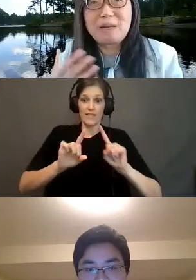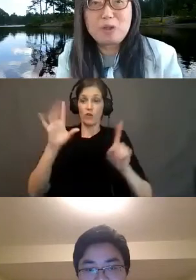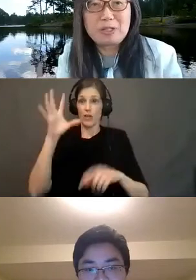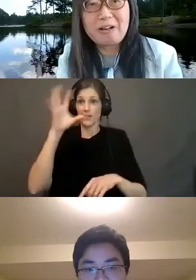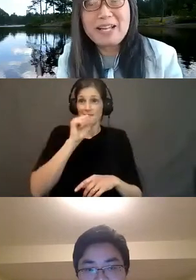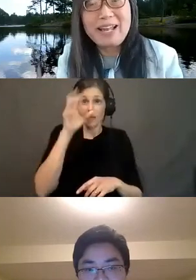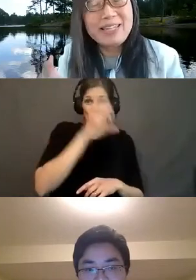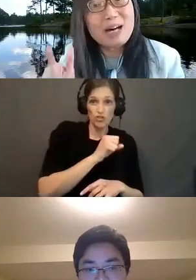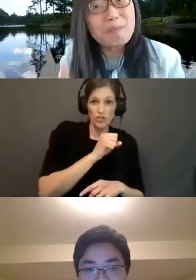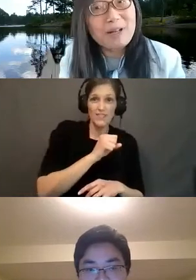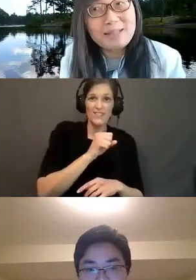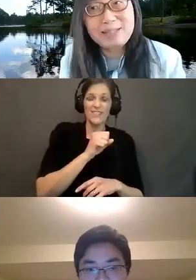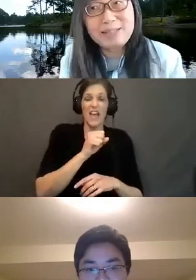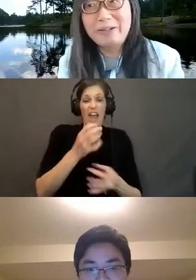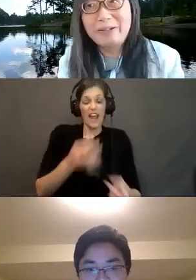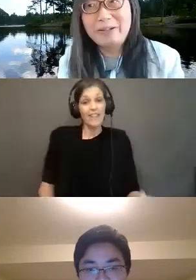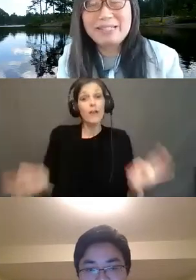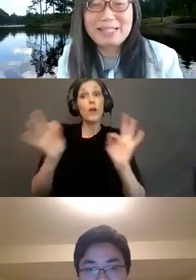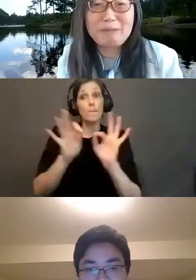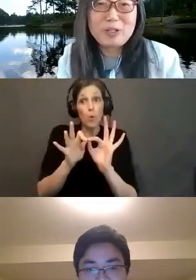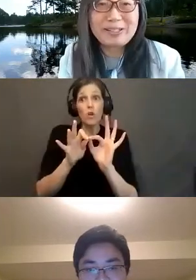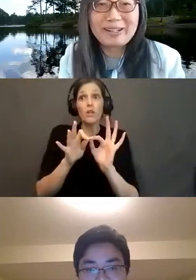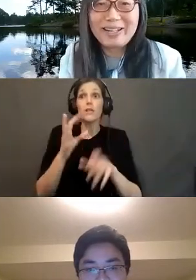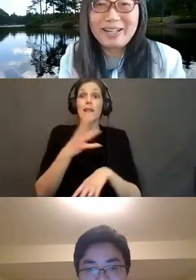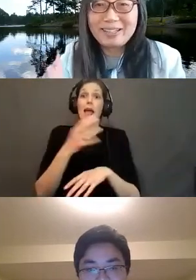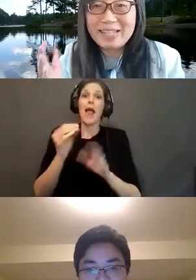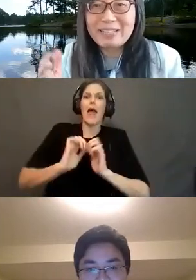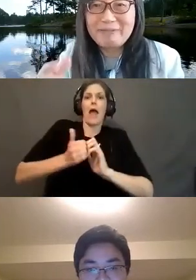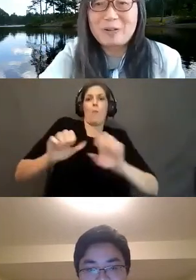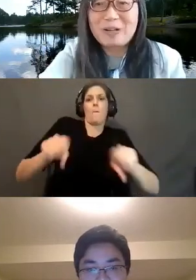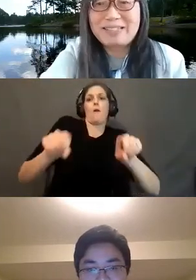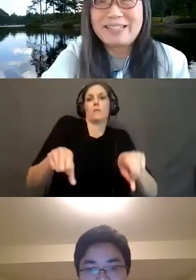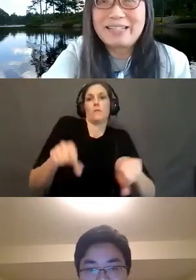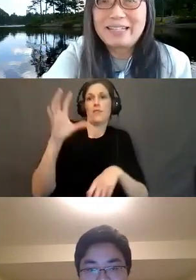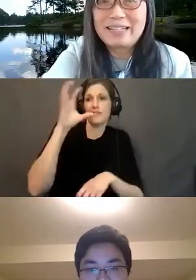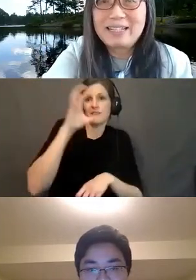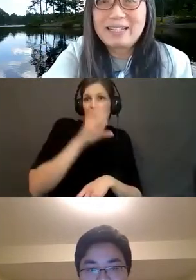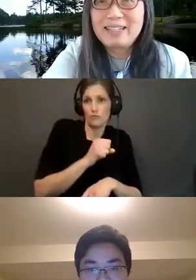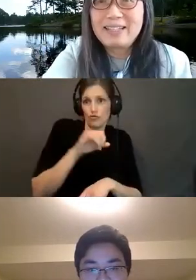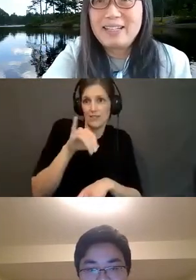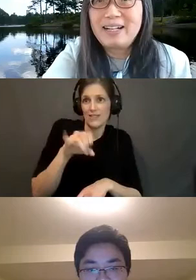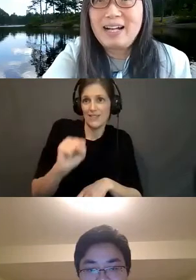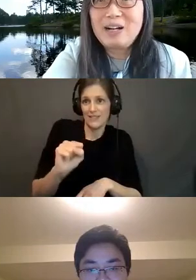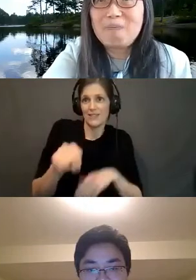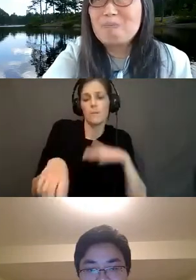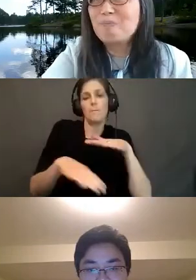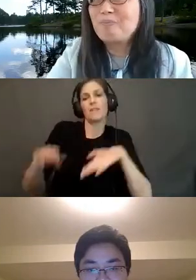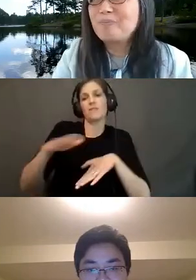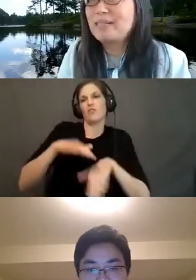those assumptions are and how plausible those assumptions are on scientific grounds.